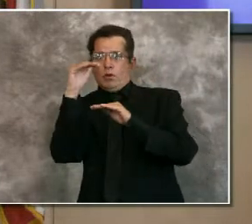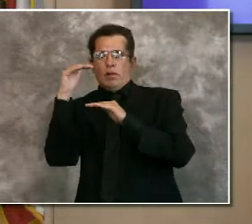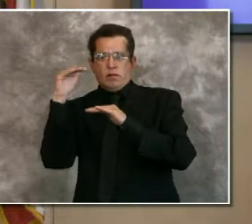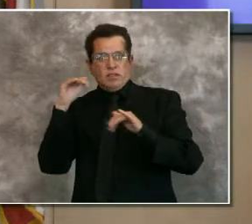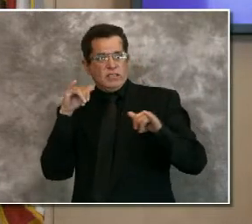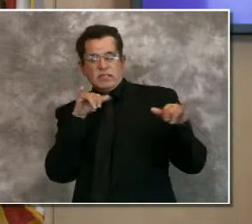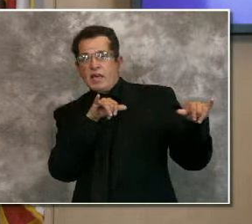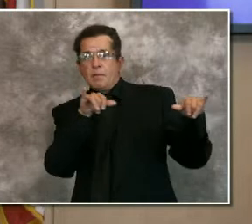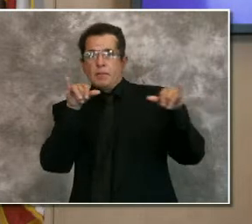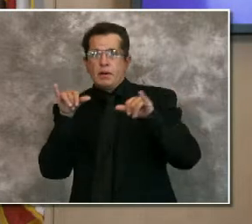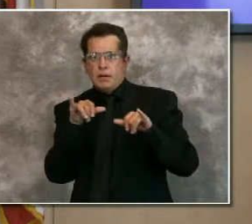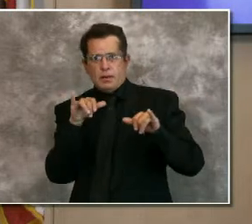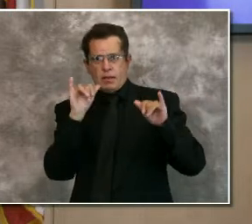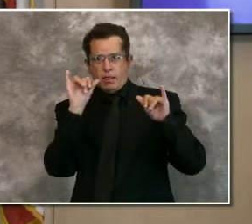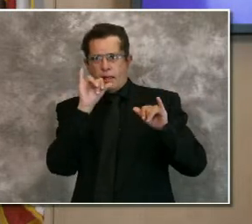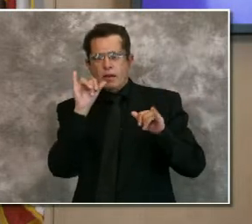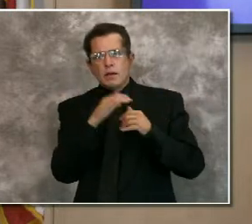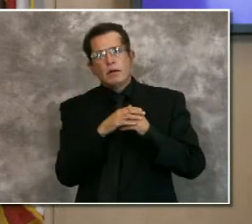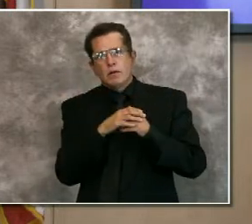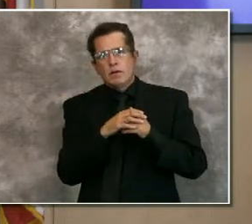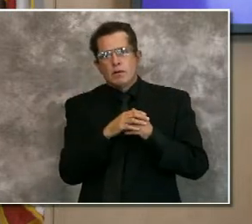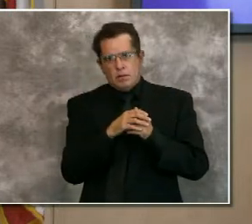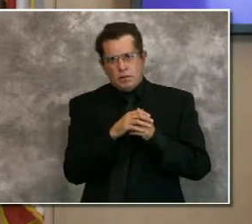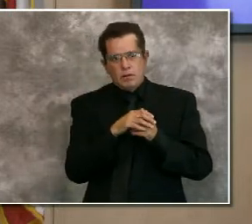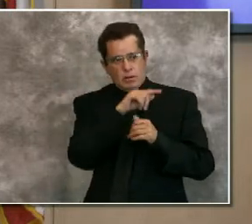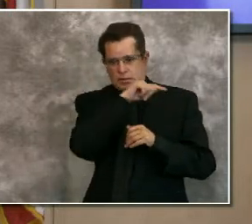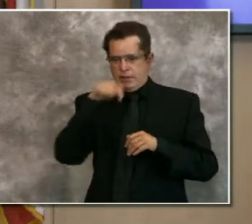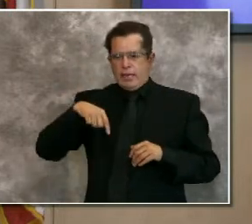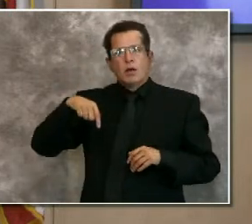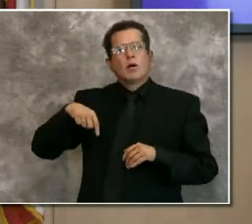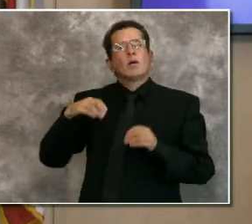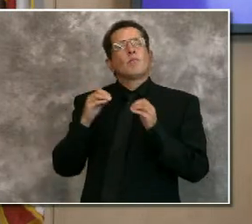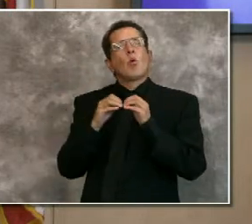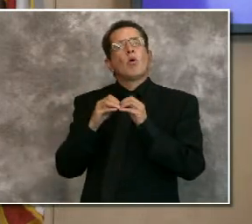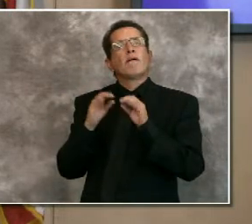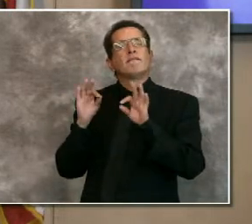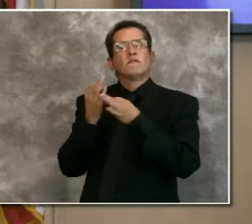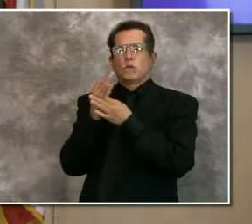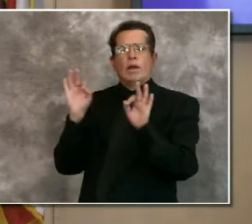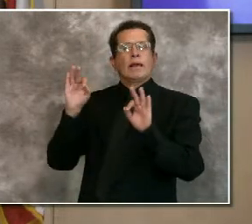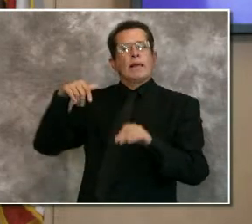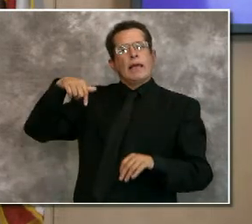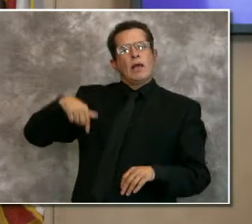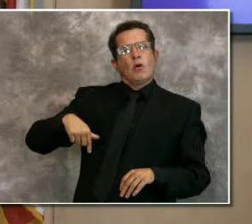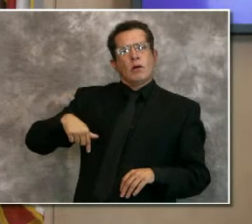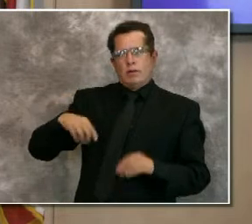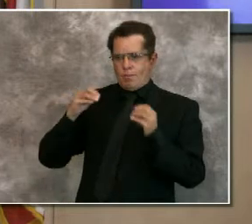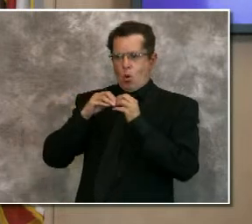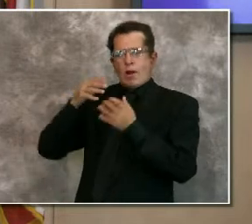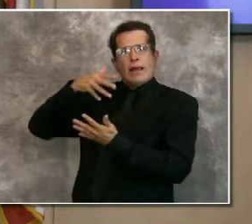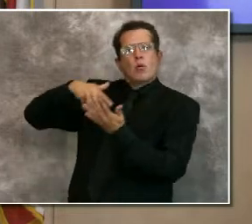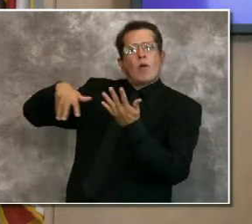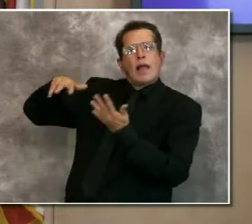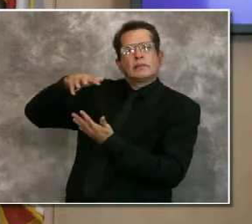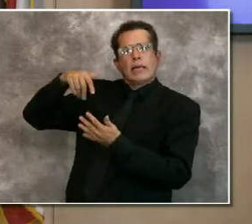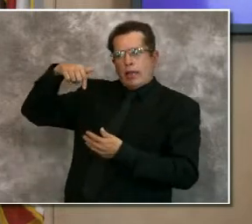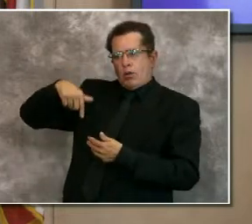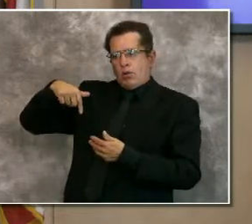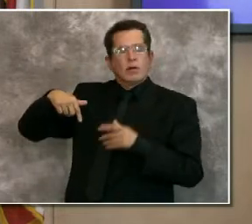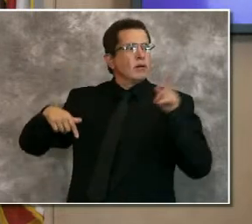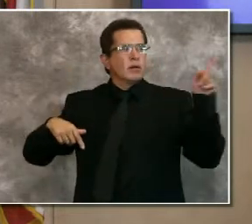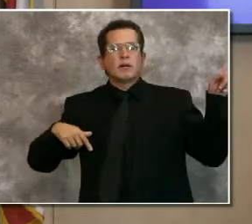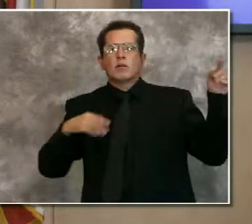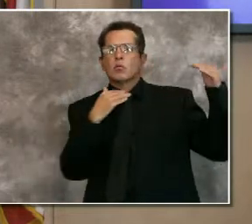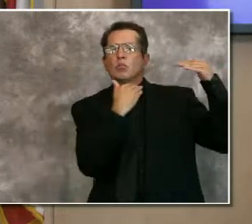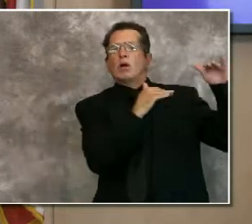where individuals could have more freedom to do certain types of social interactions, that could be a